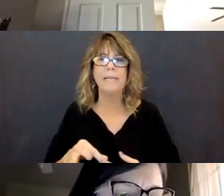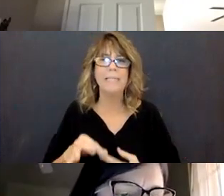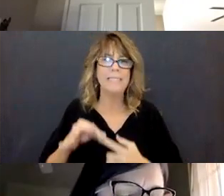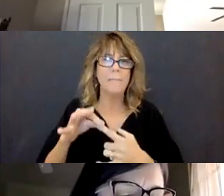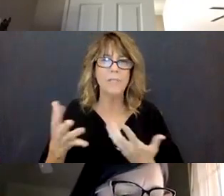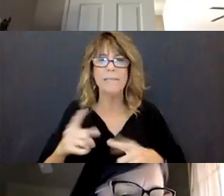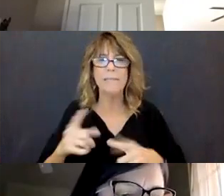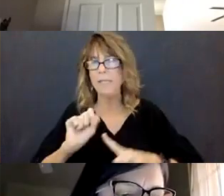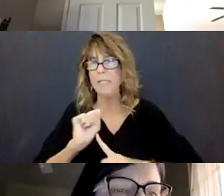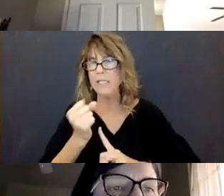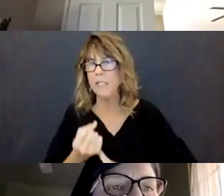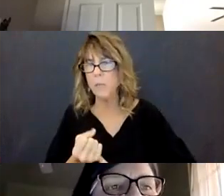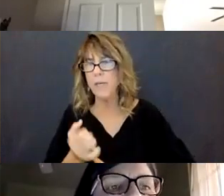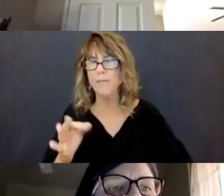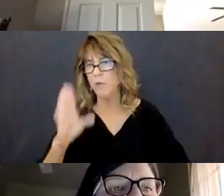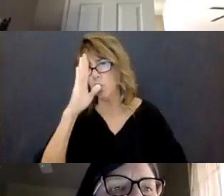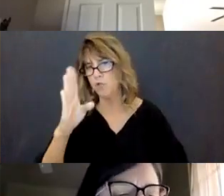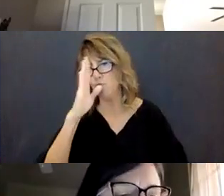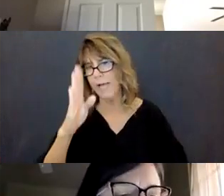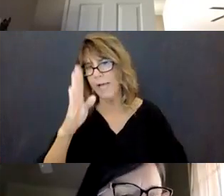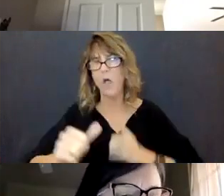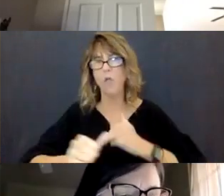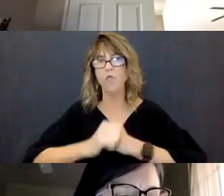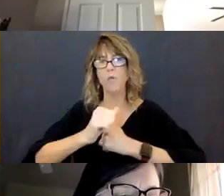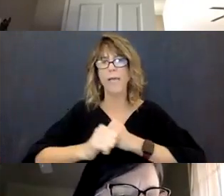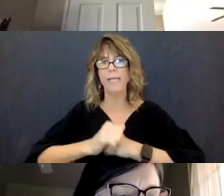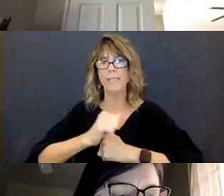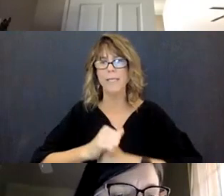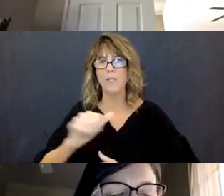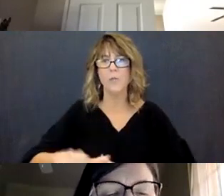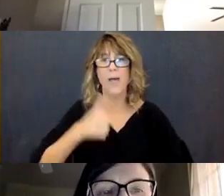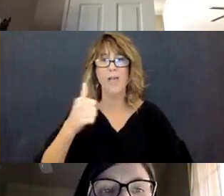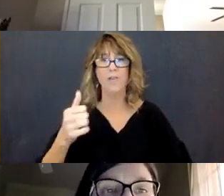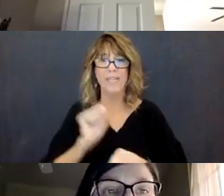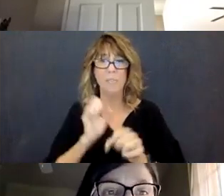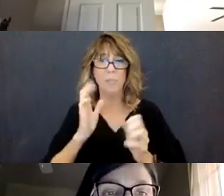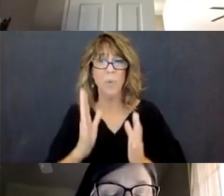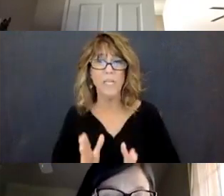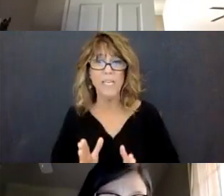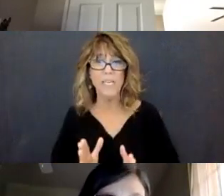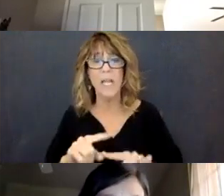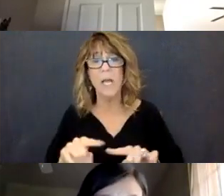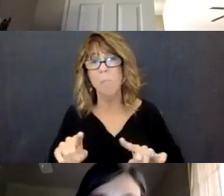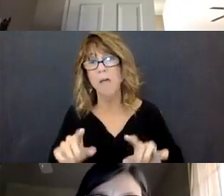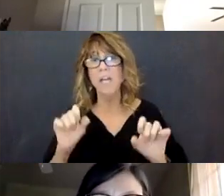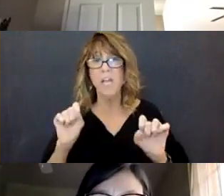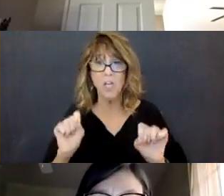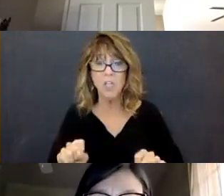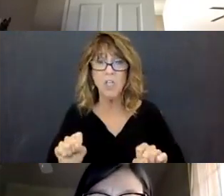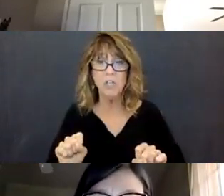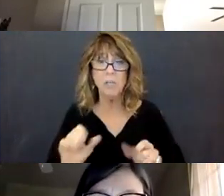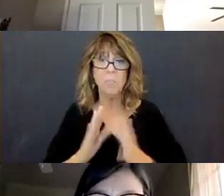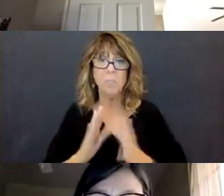where if there's a direct threat to other employees, but it definitely could be an issue.